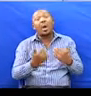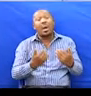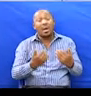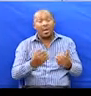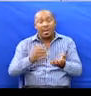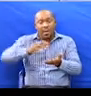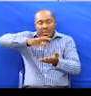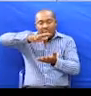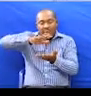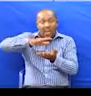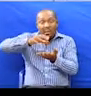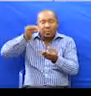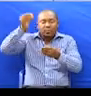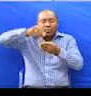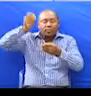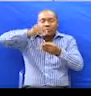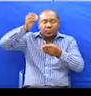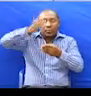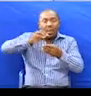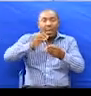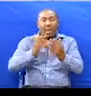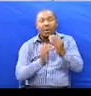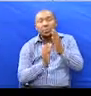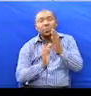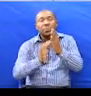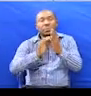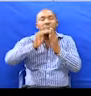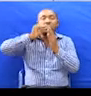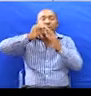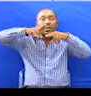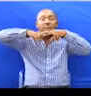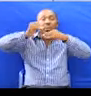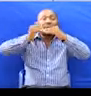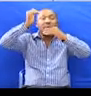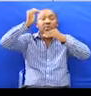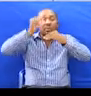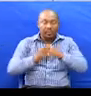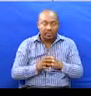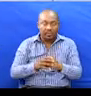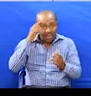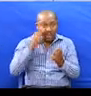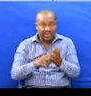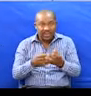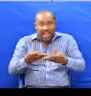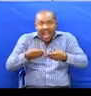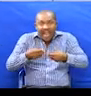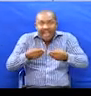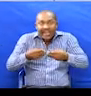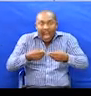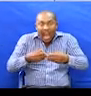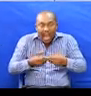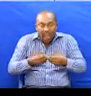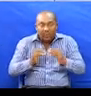the water will appear at the bottom, meaning that they are lighter than what? Than water. The second